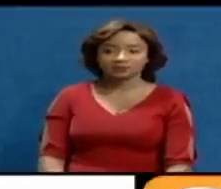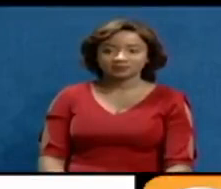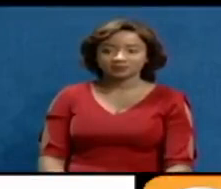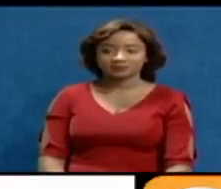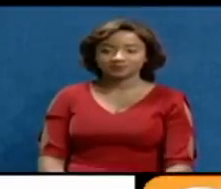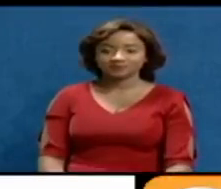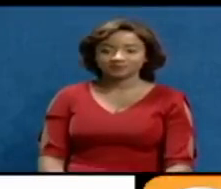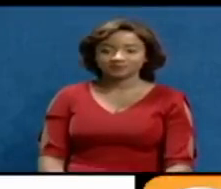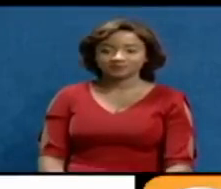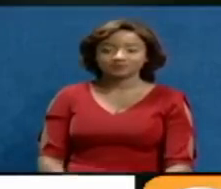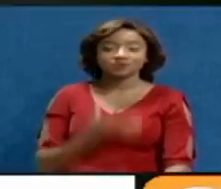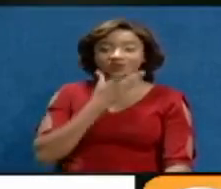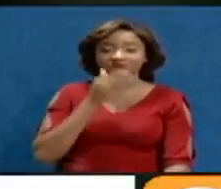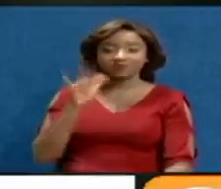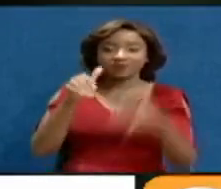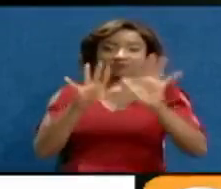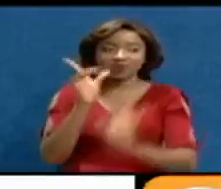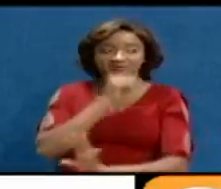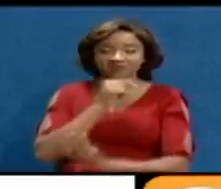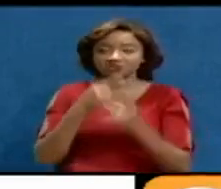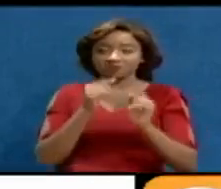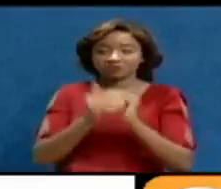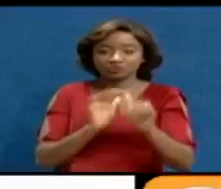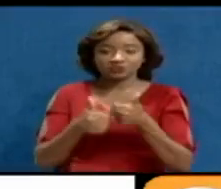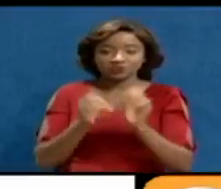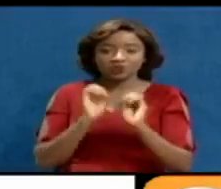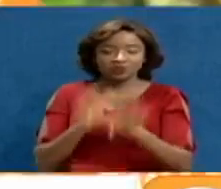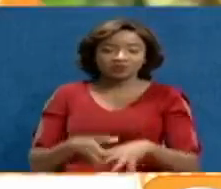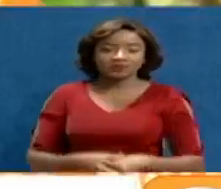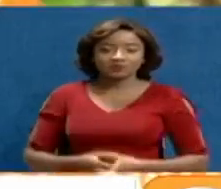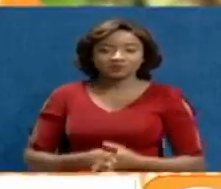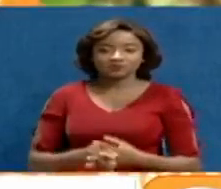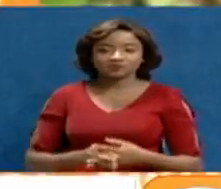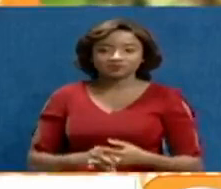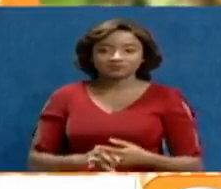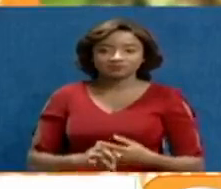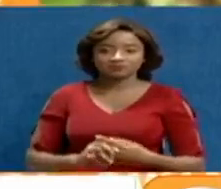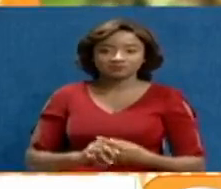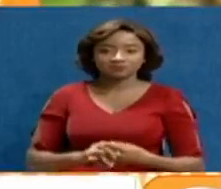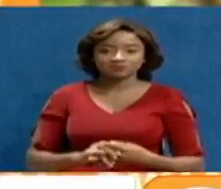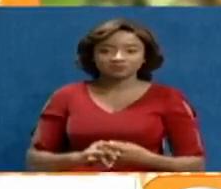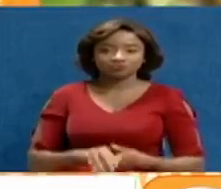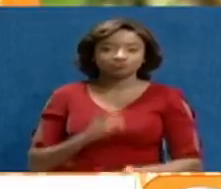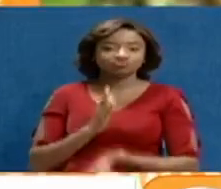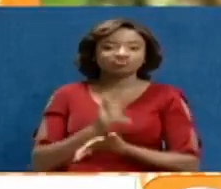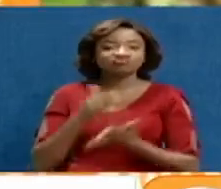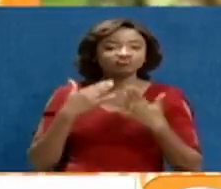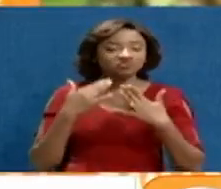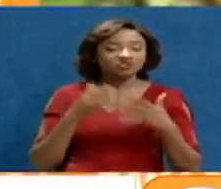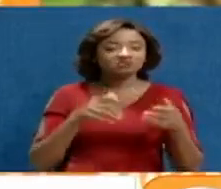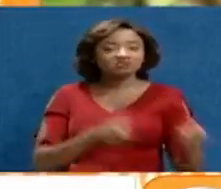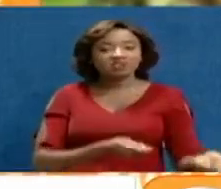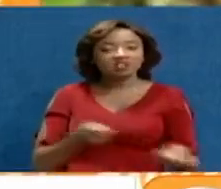night in mid-April when his father was buried unceremoniously are still vivid. Wale hawakumbeba na watu wanne ama